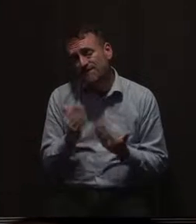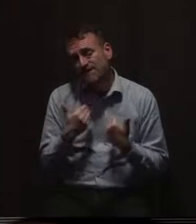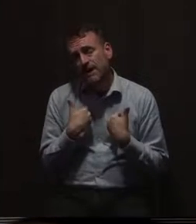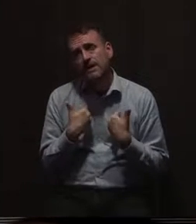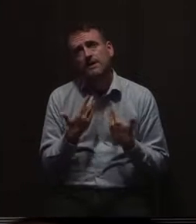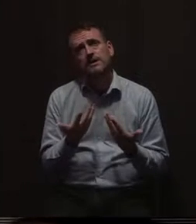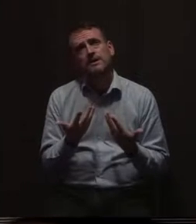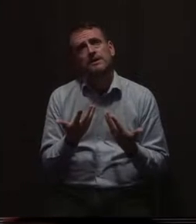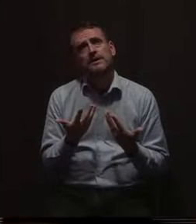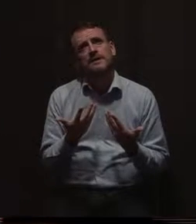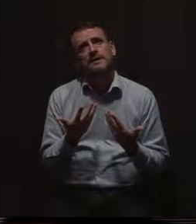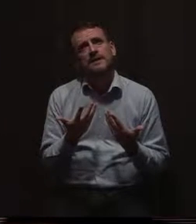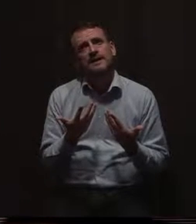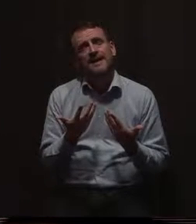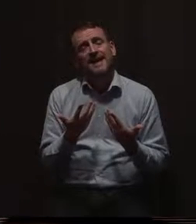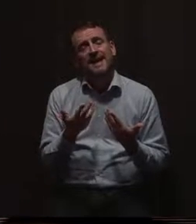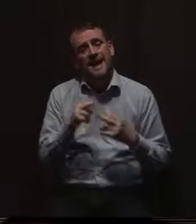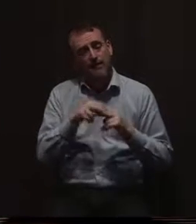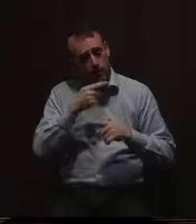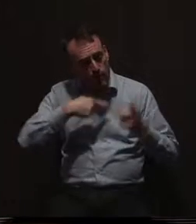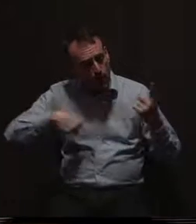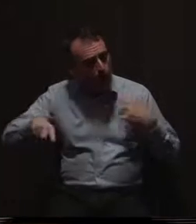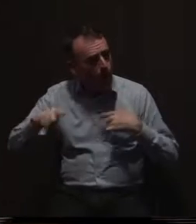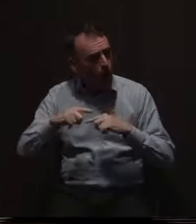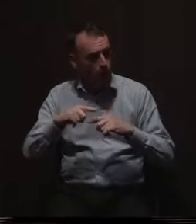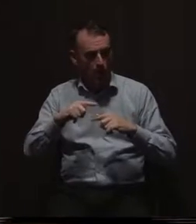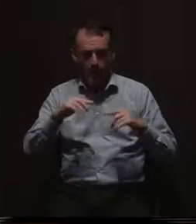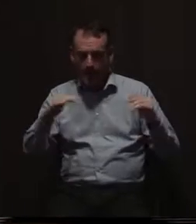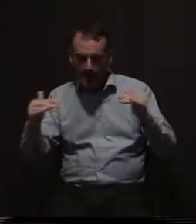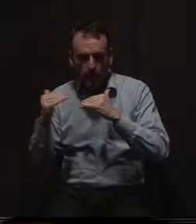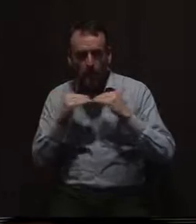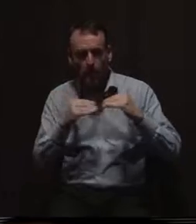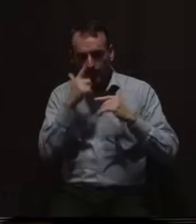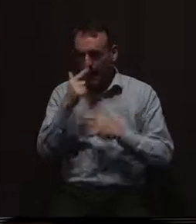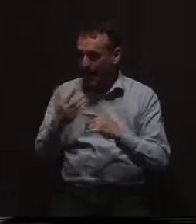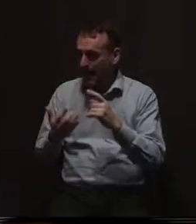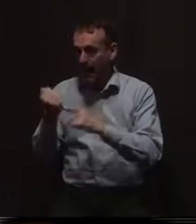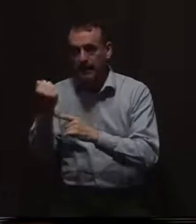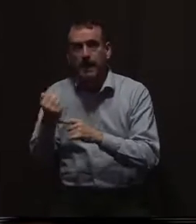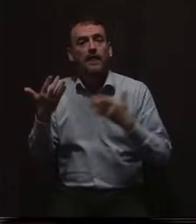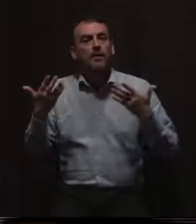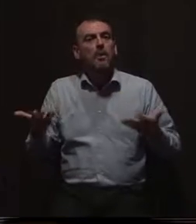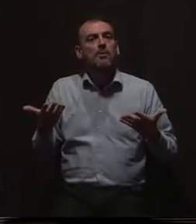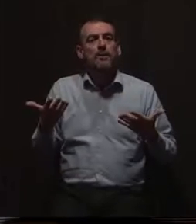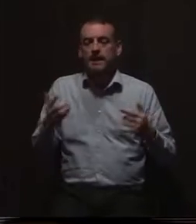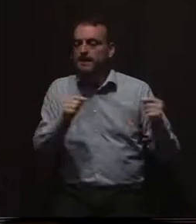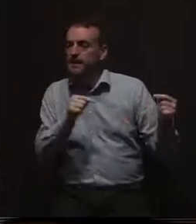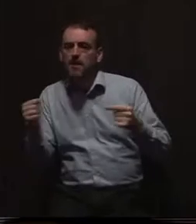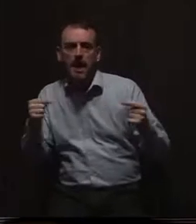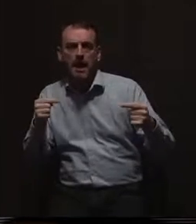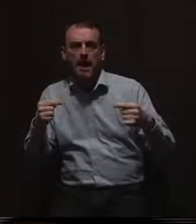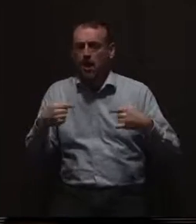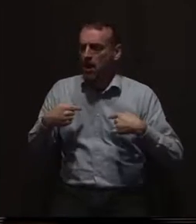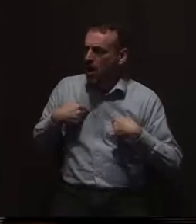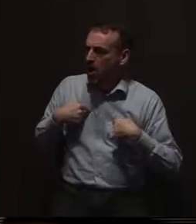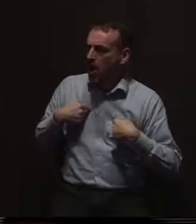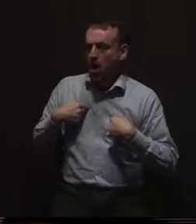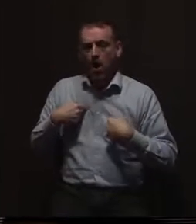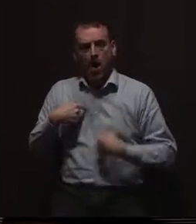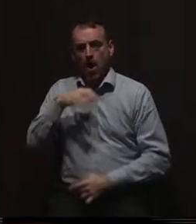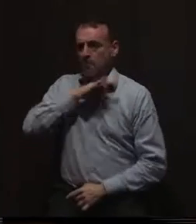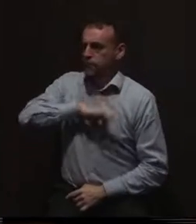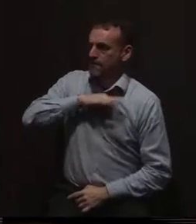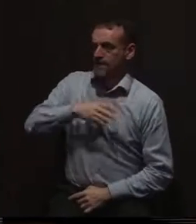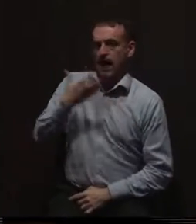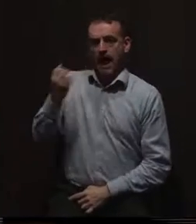we all will gain so much. At the moment, the debate is always, oh, people have to give up something. And that's not very sexy. I mean, even if you're a